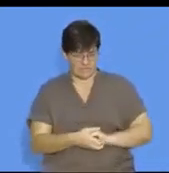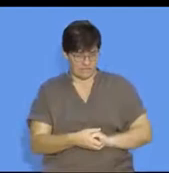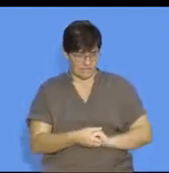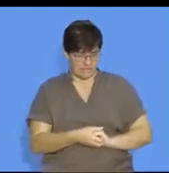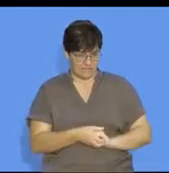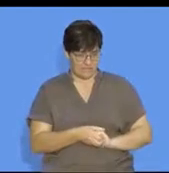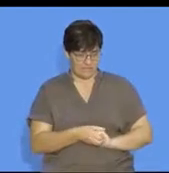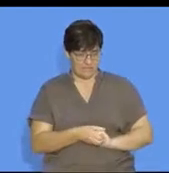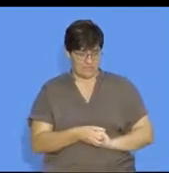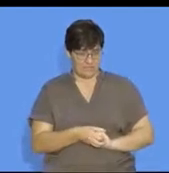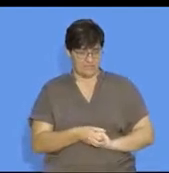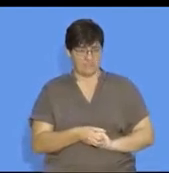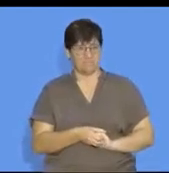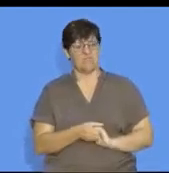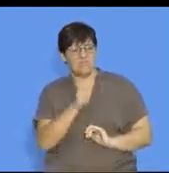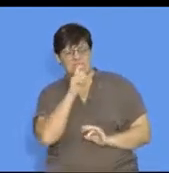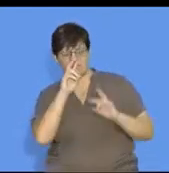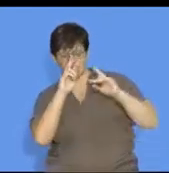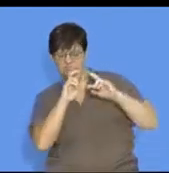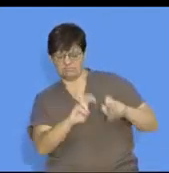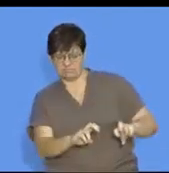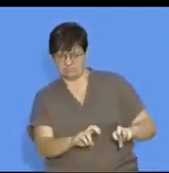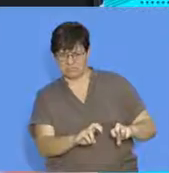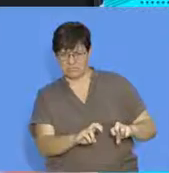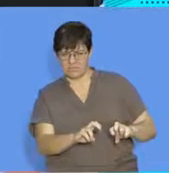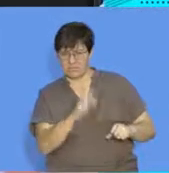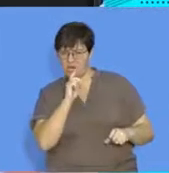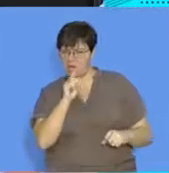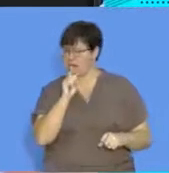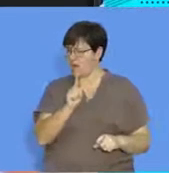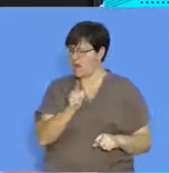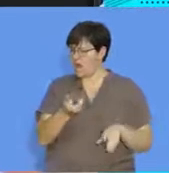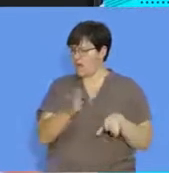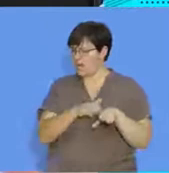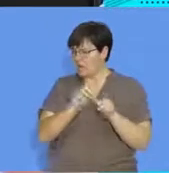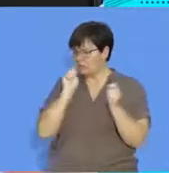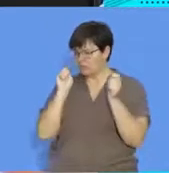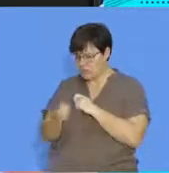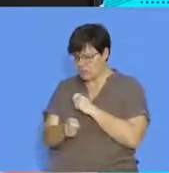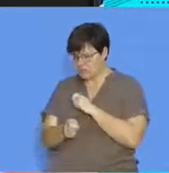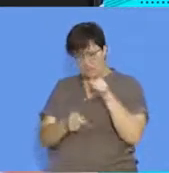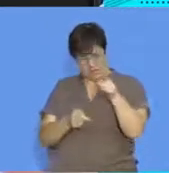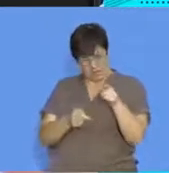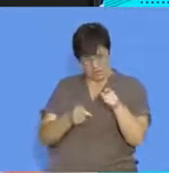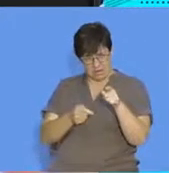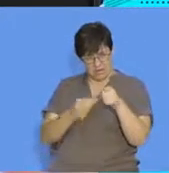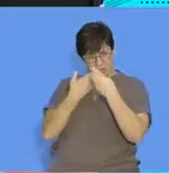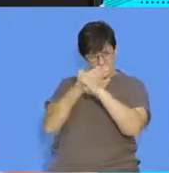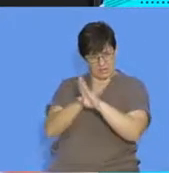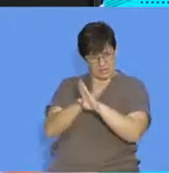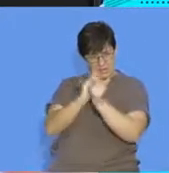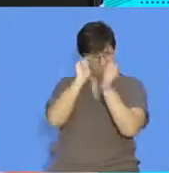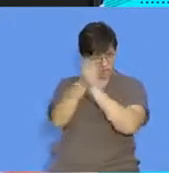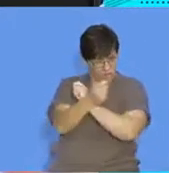is an investigative question of some sort. Now we are asking ourselves that if we change the amount of